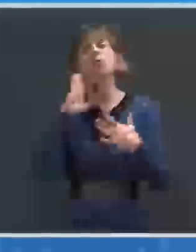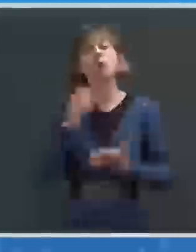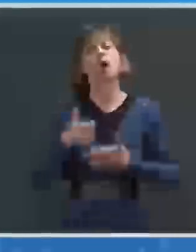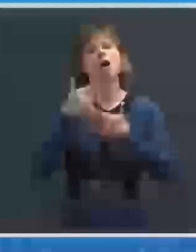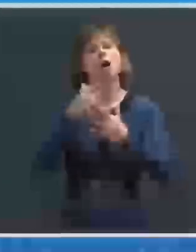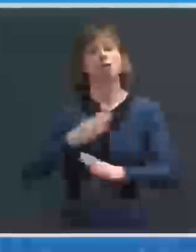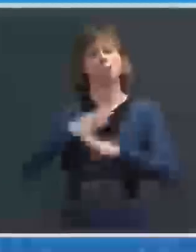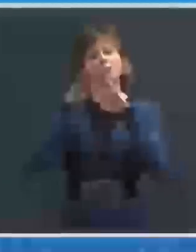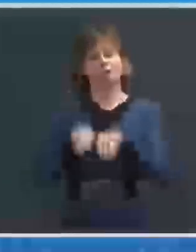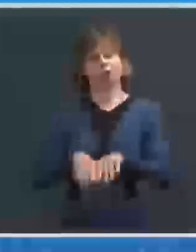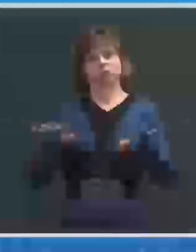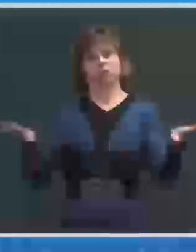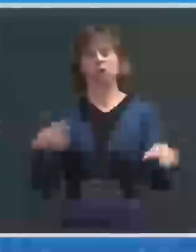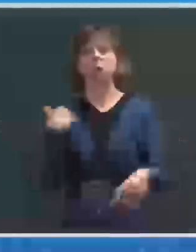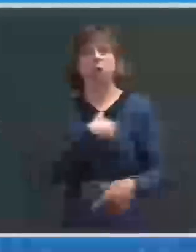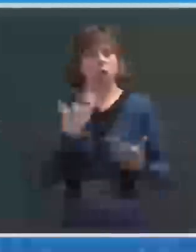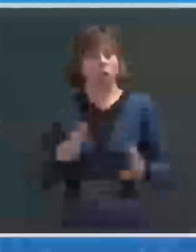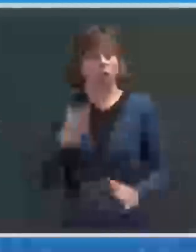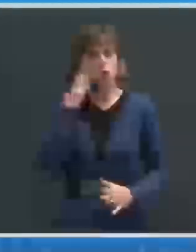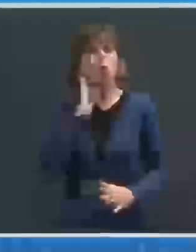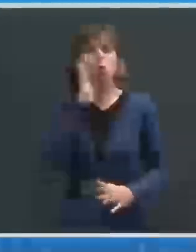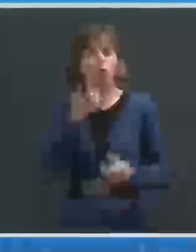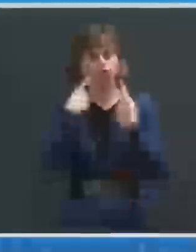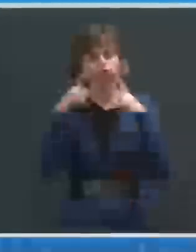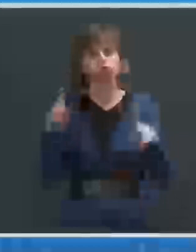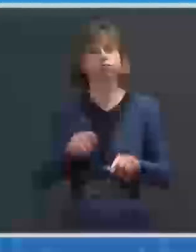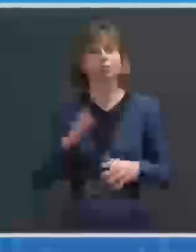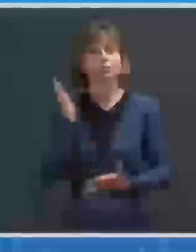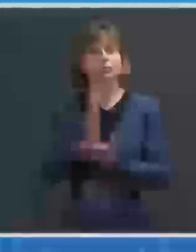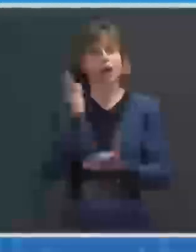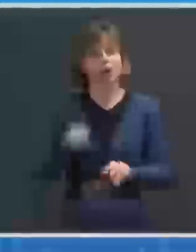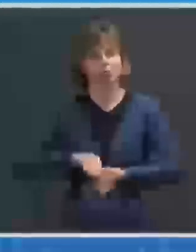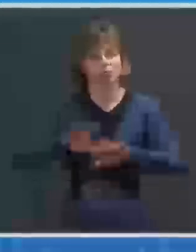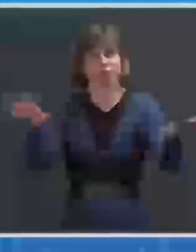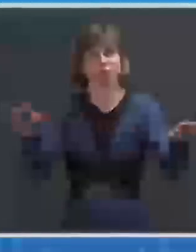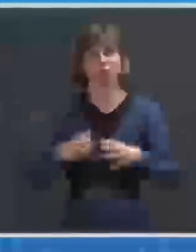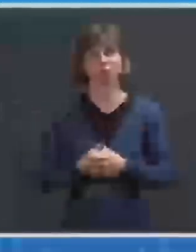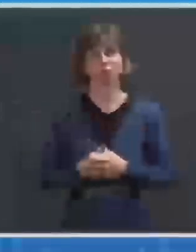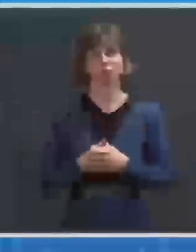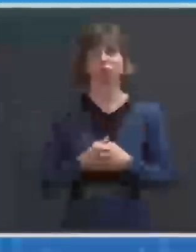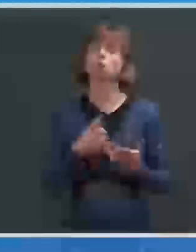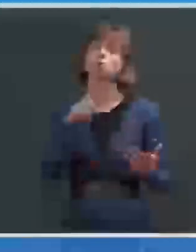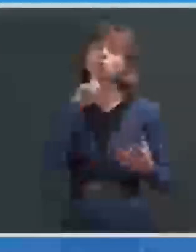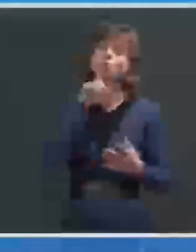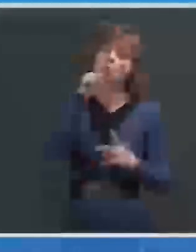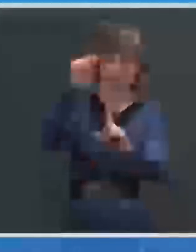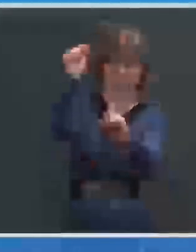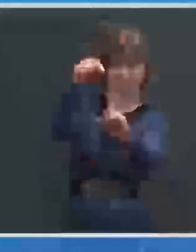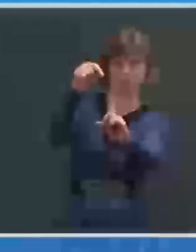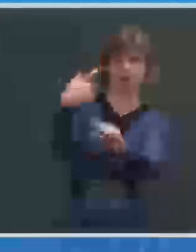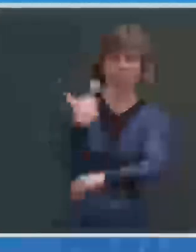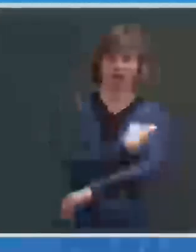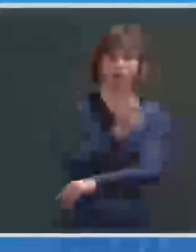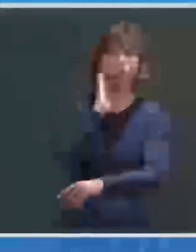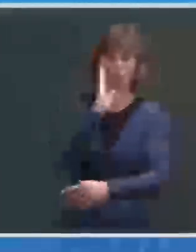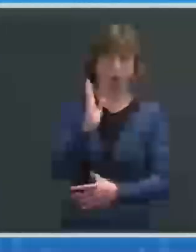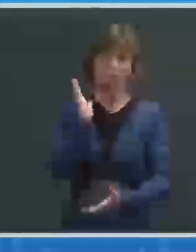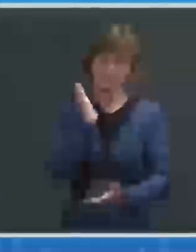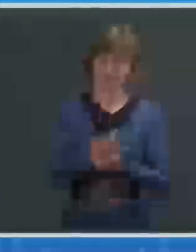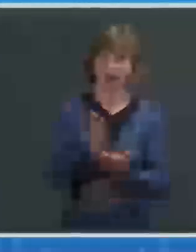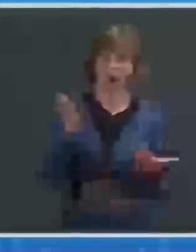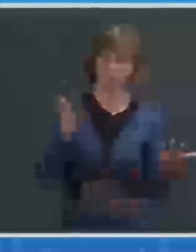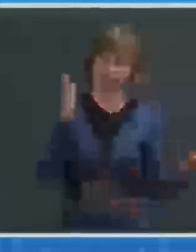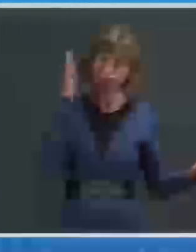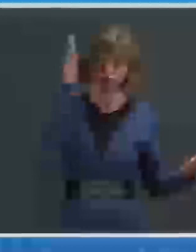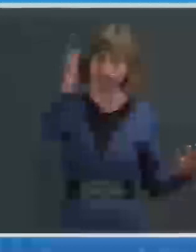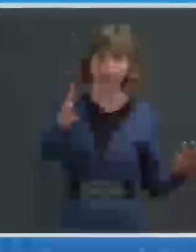know work. Ultimately, vaccination is what will bring us out of this pandemic. To get there, we need to vaccinate